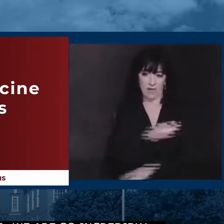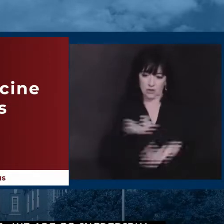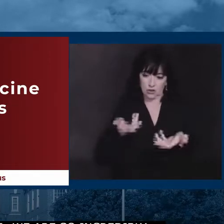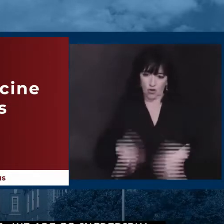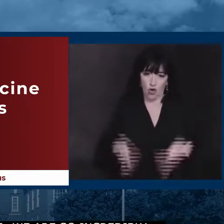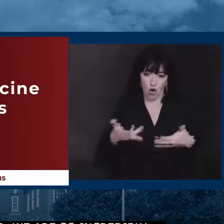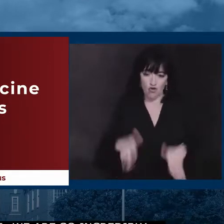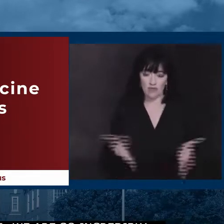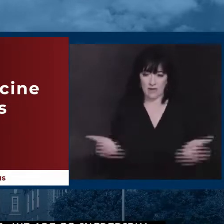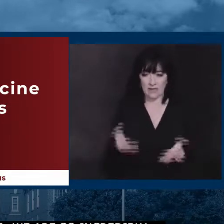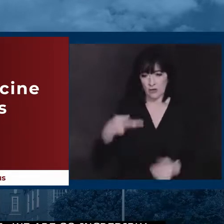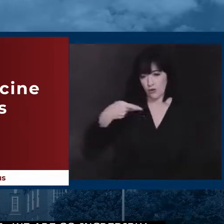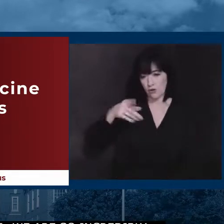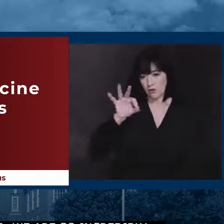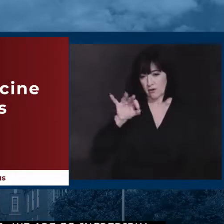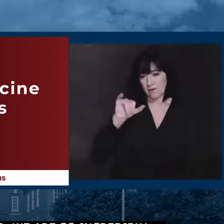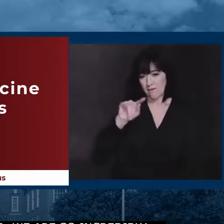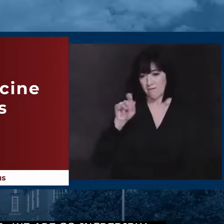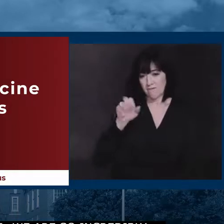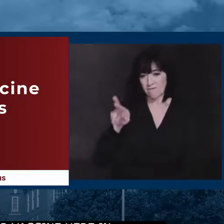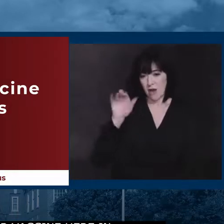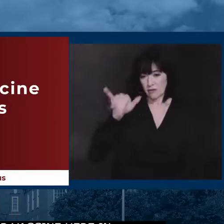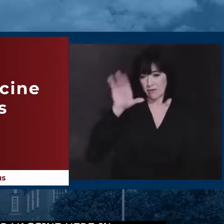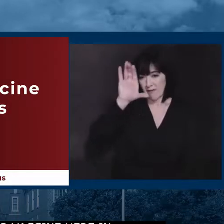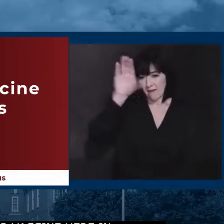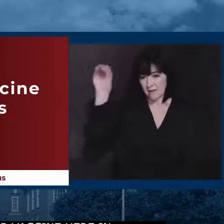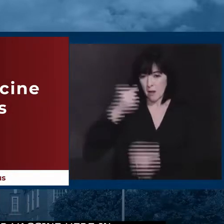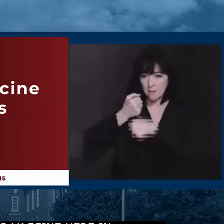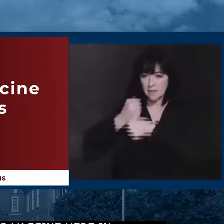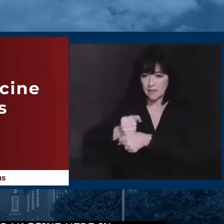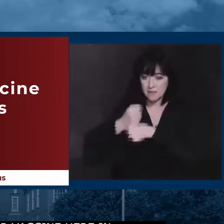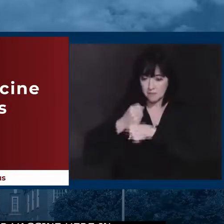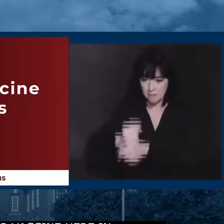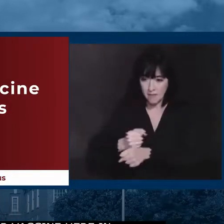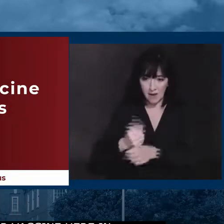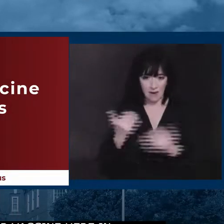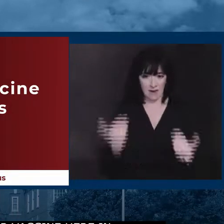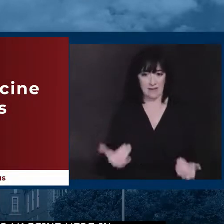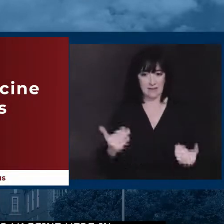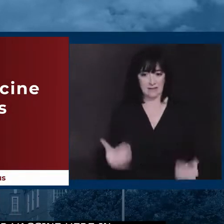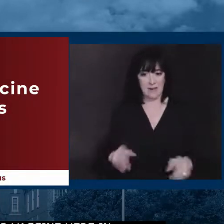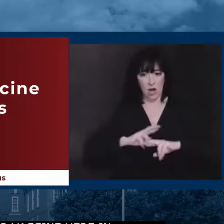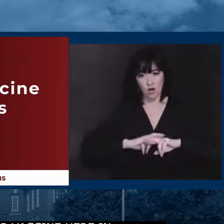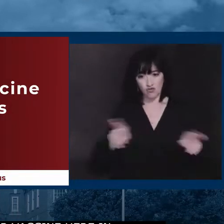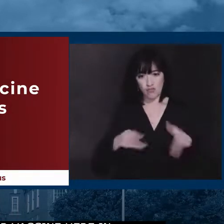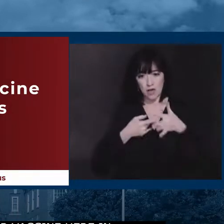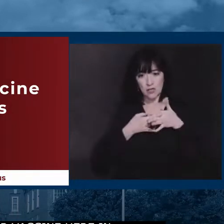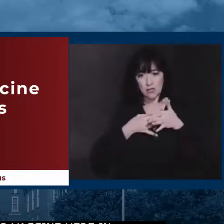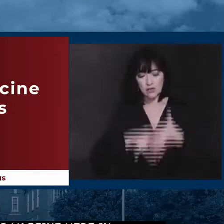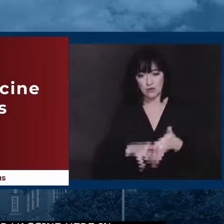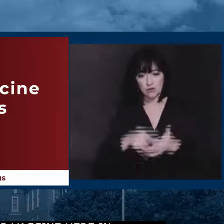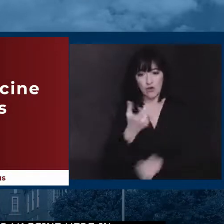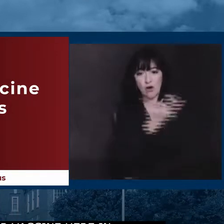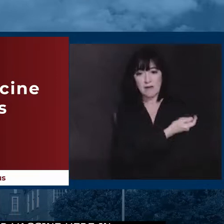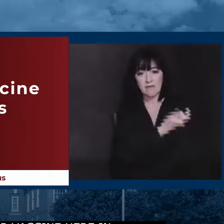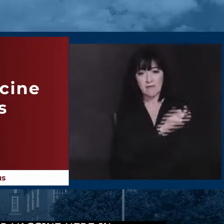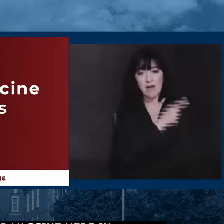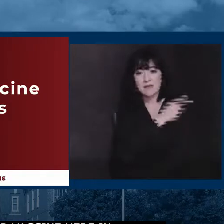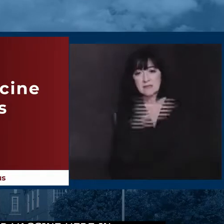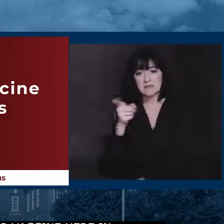here in Delaware, and to be starting to vaccinate our frontline healthcare workers.